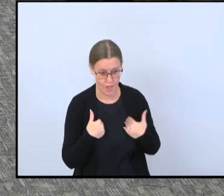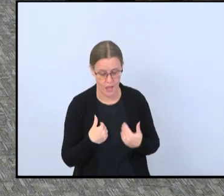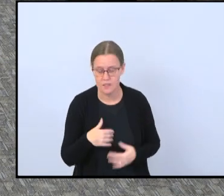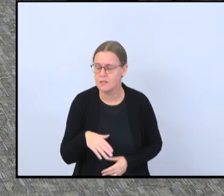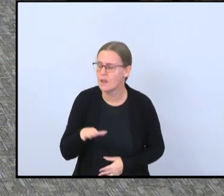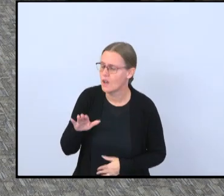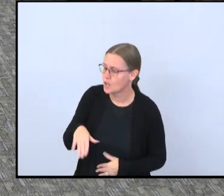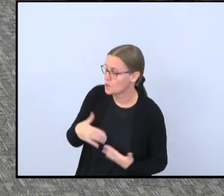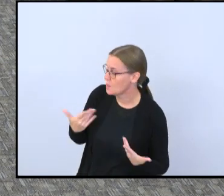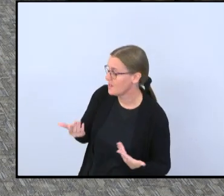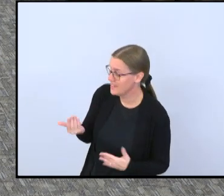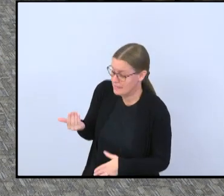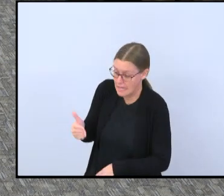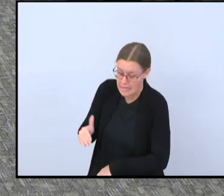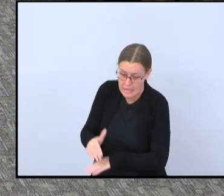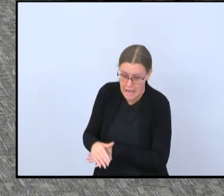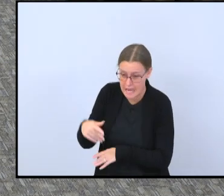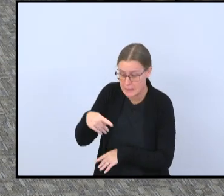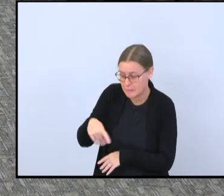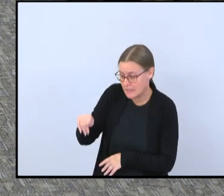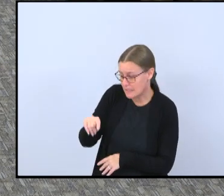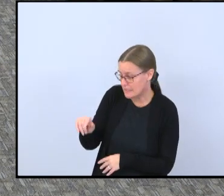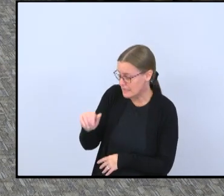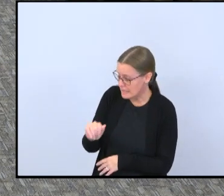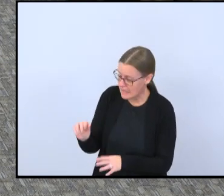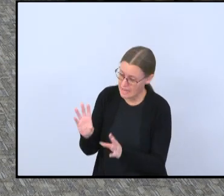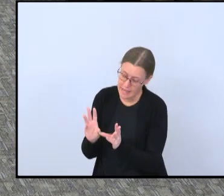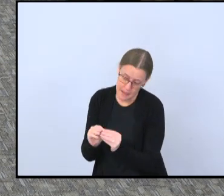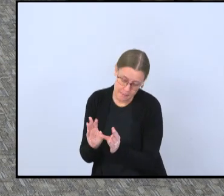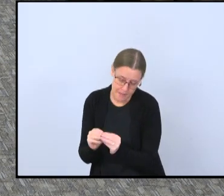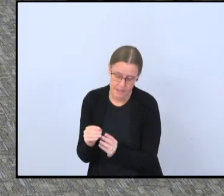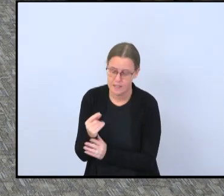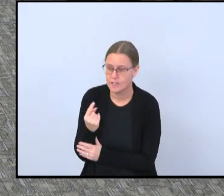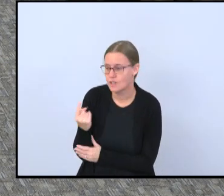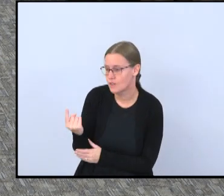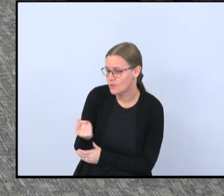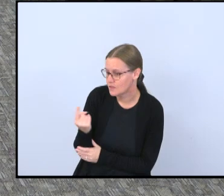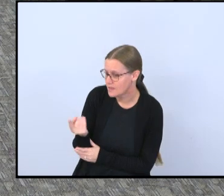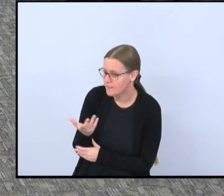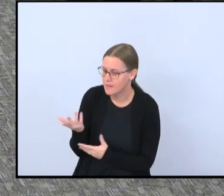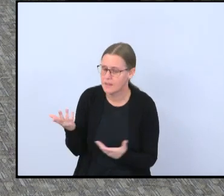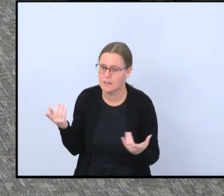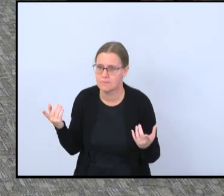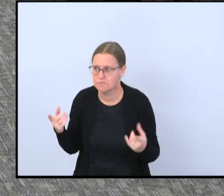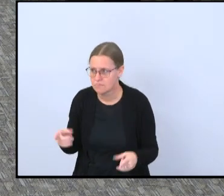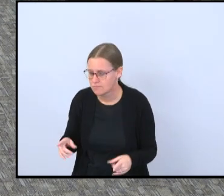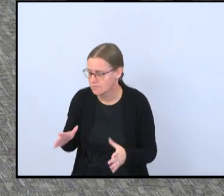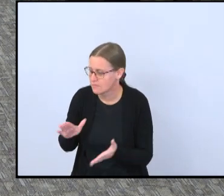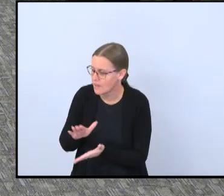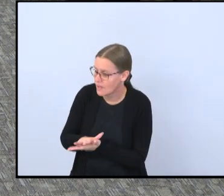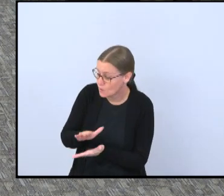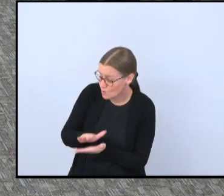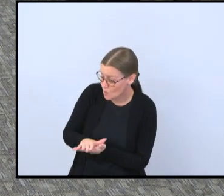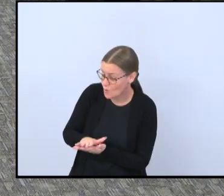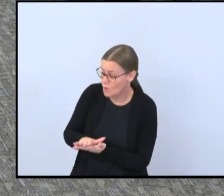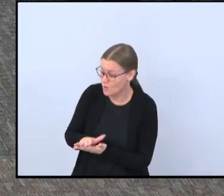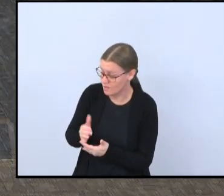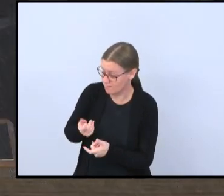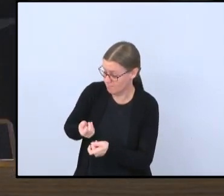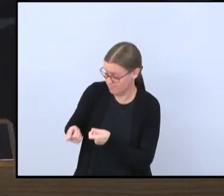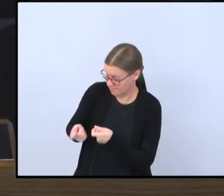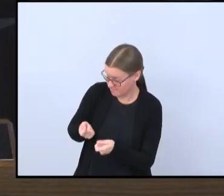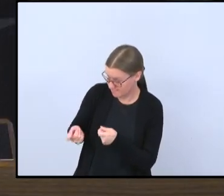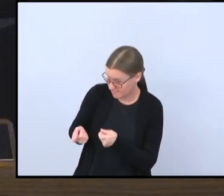night PTAs or pancake suppers or enchilada dinners, schools have